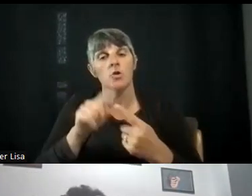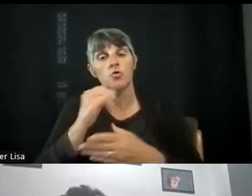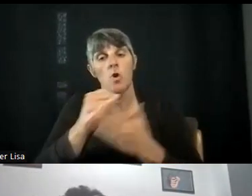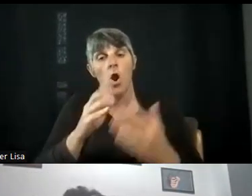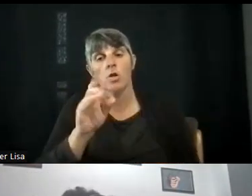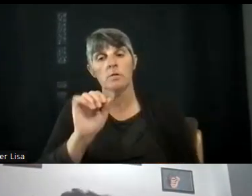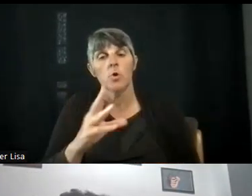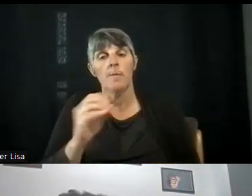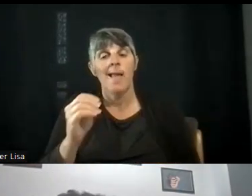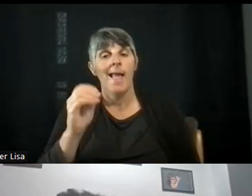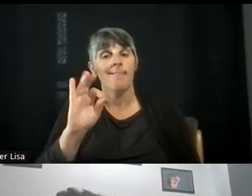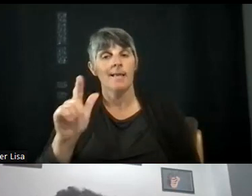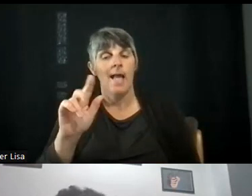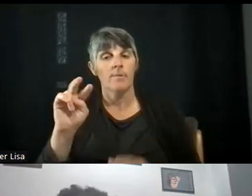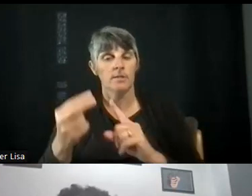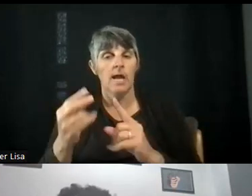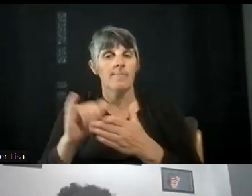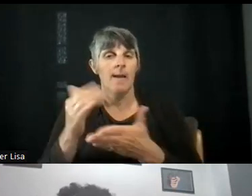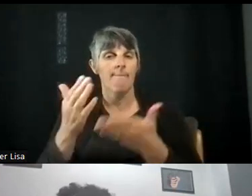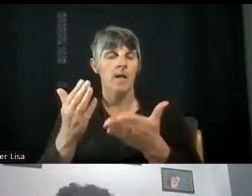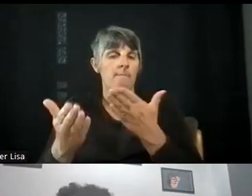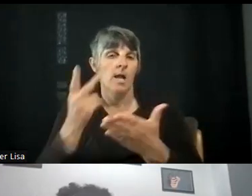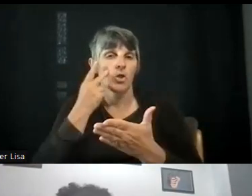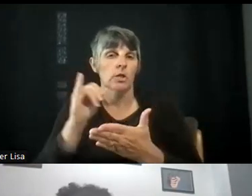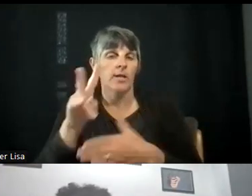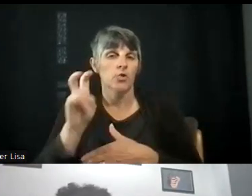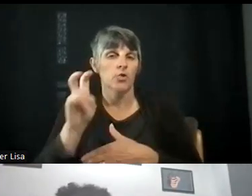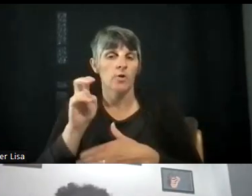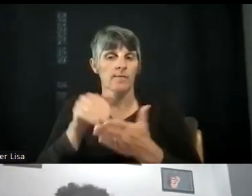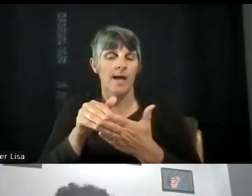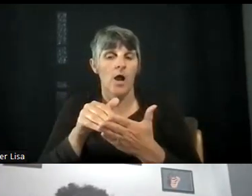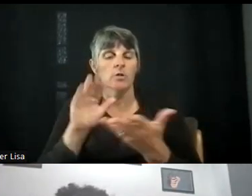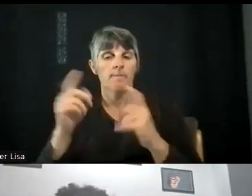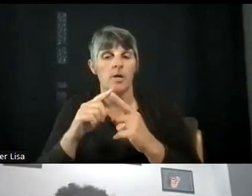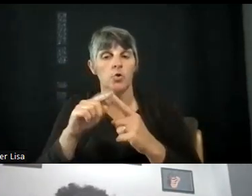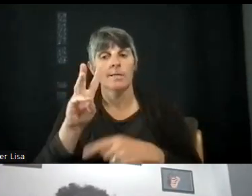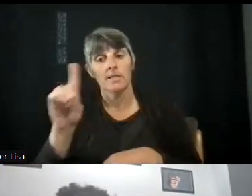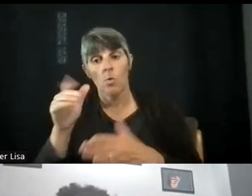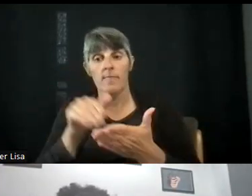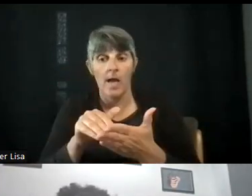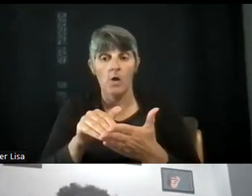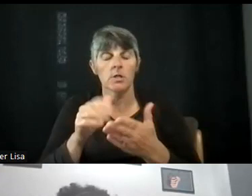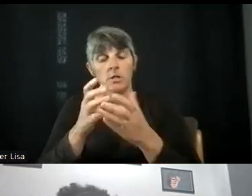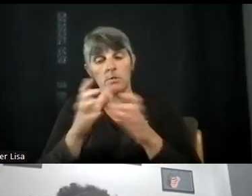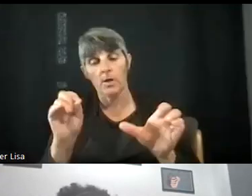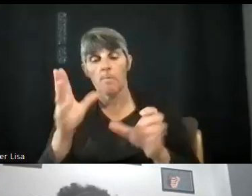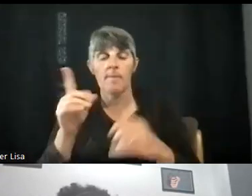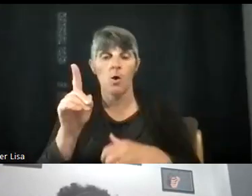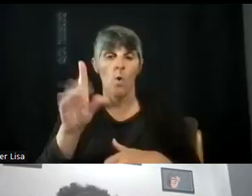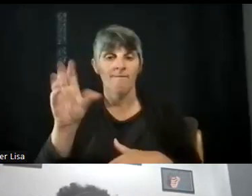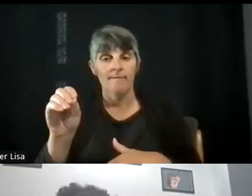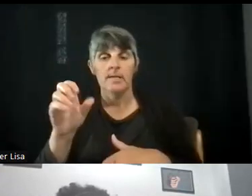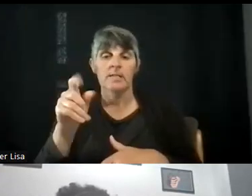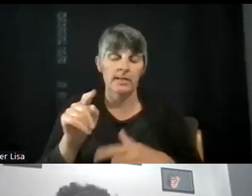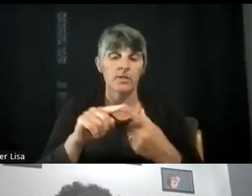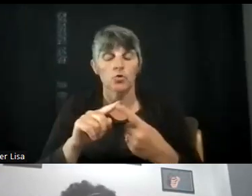Bloom, and the capital side that it might look like a 200,000 versus a 61,000 split, or it might be like a 150 split